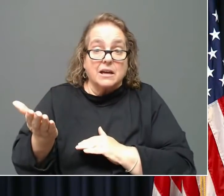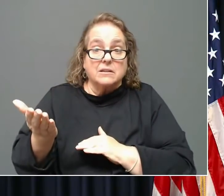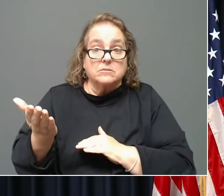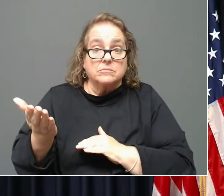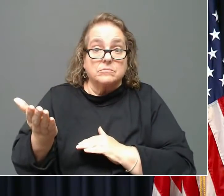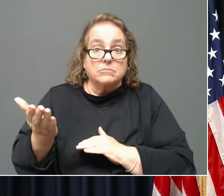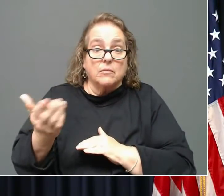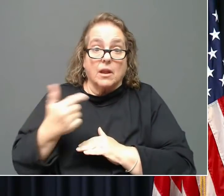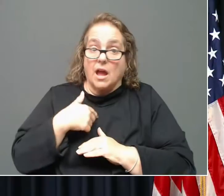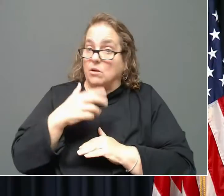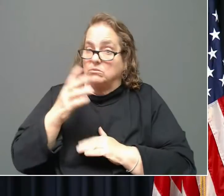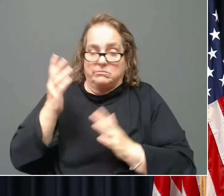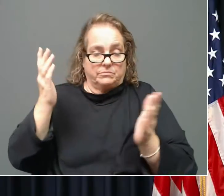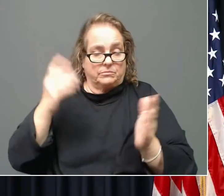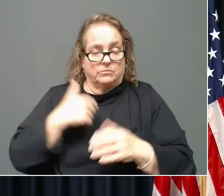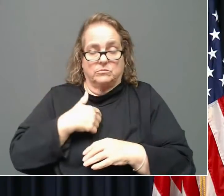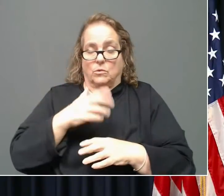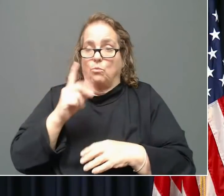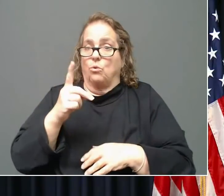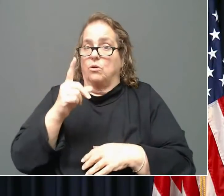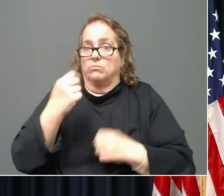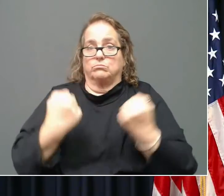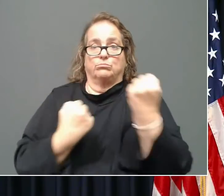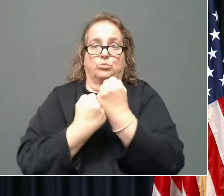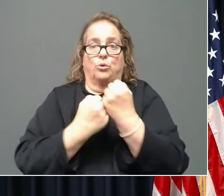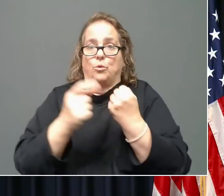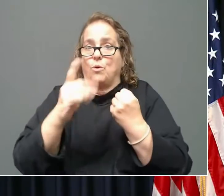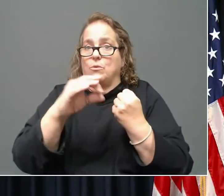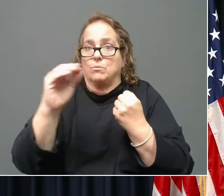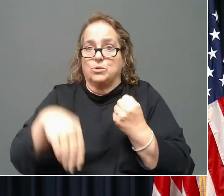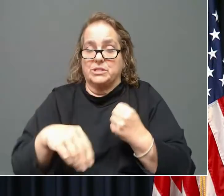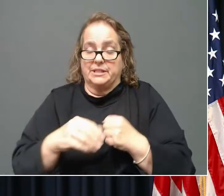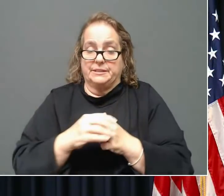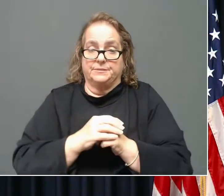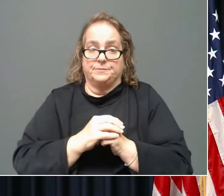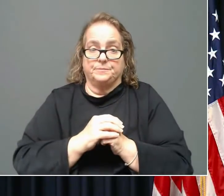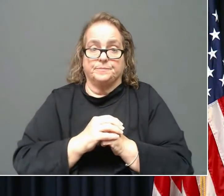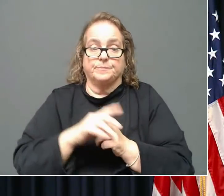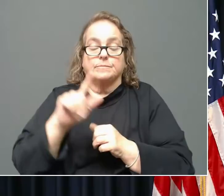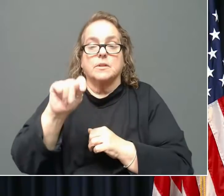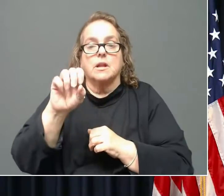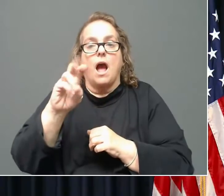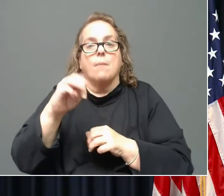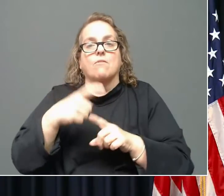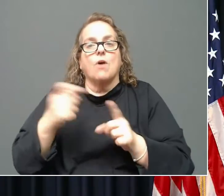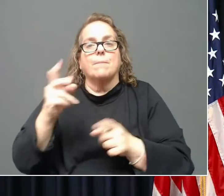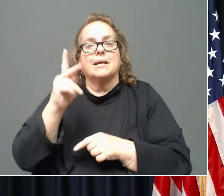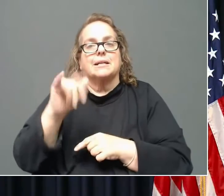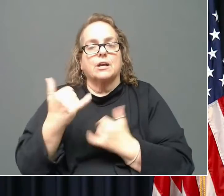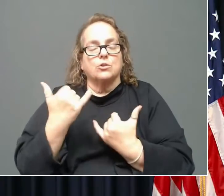we'd have been fully for it from the very first moment. Tom Latek from Kentucky Today.